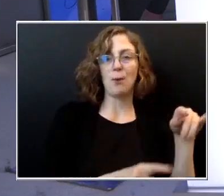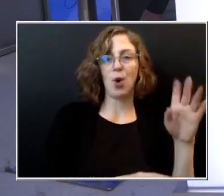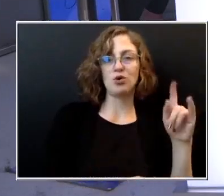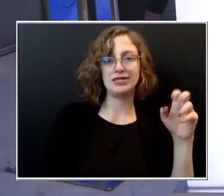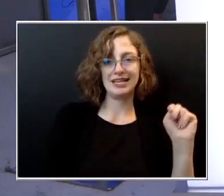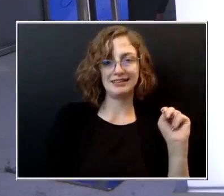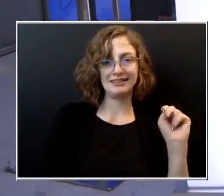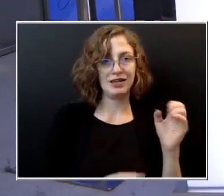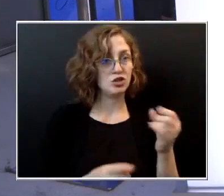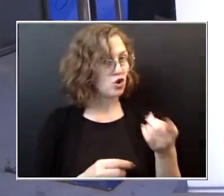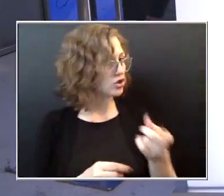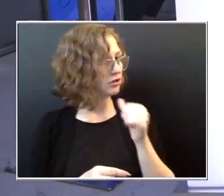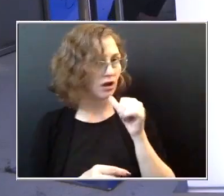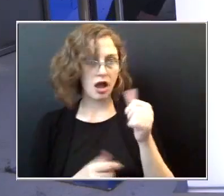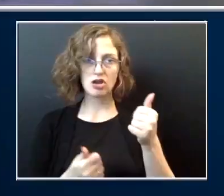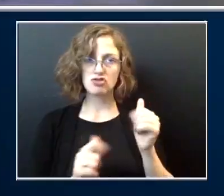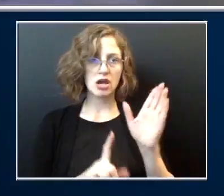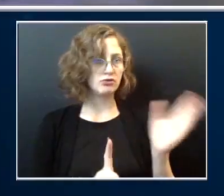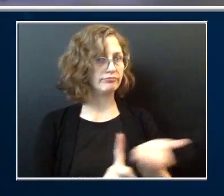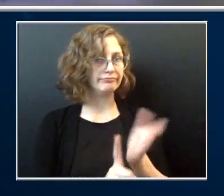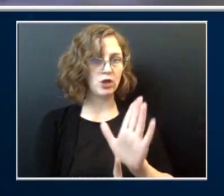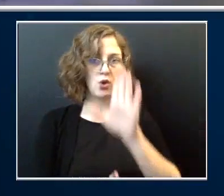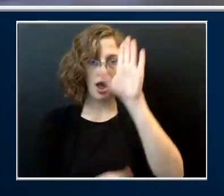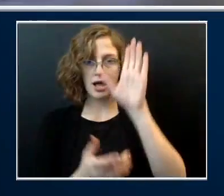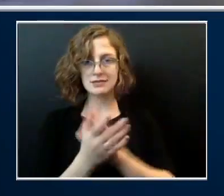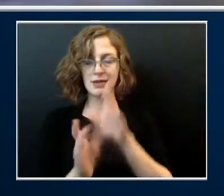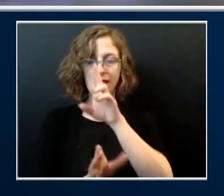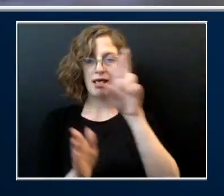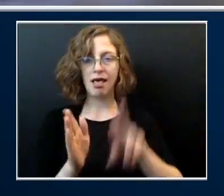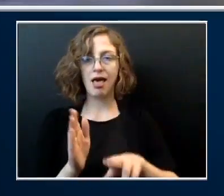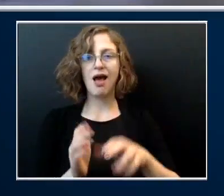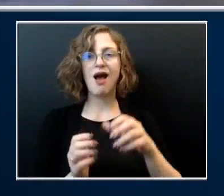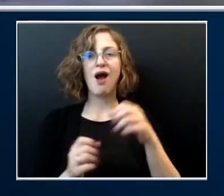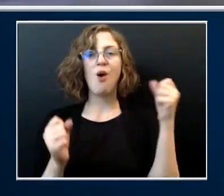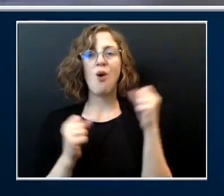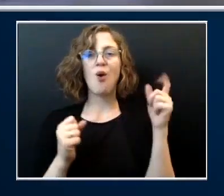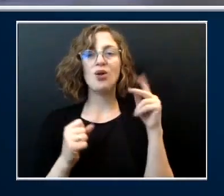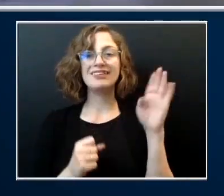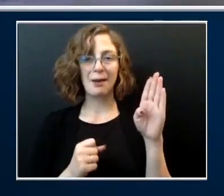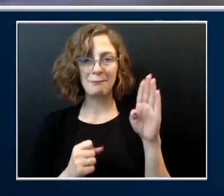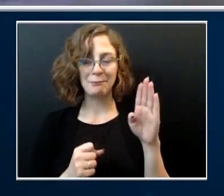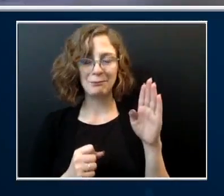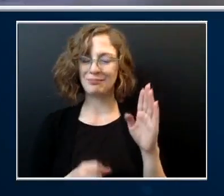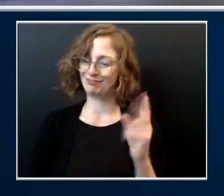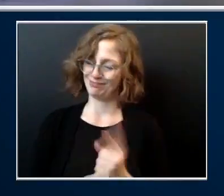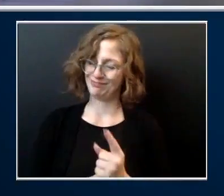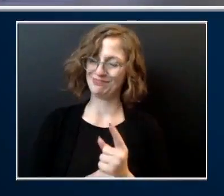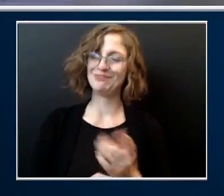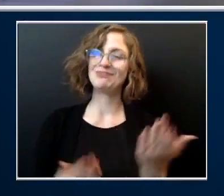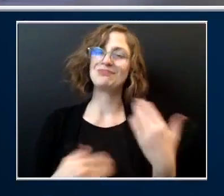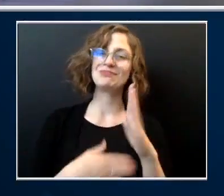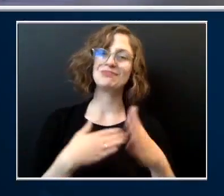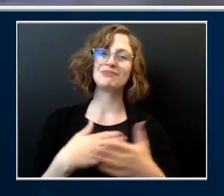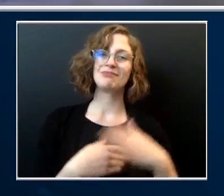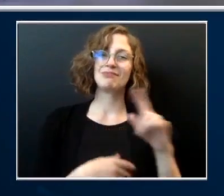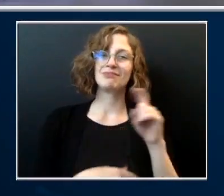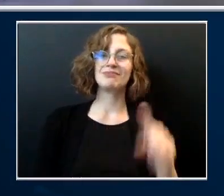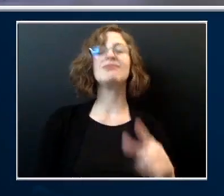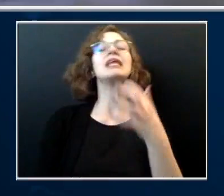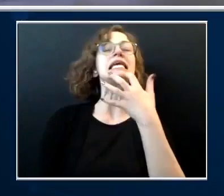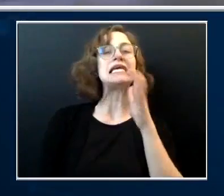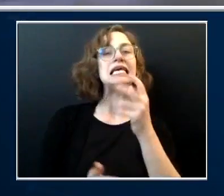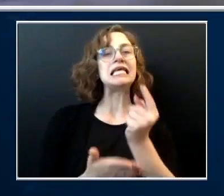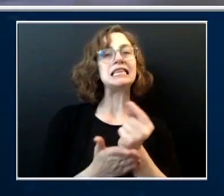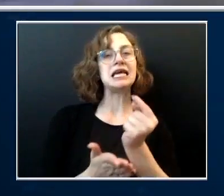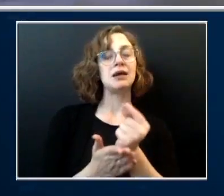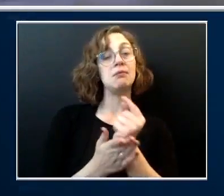No, that's not what I'm interested in. All right, Jess. Another question is, does heat therapy offer